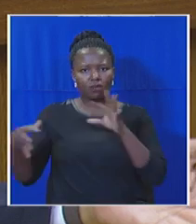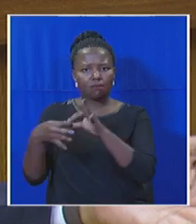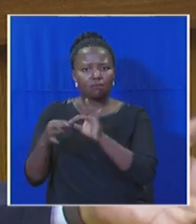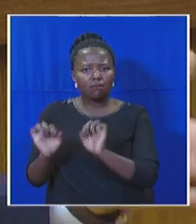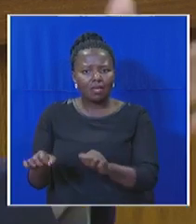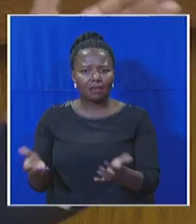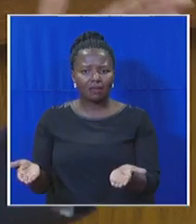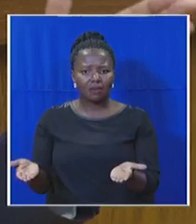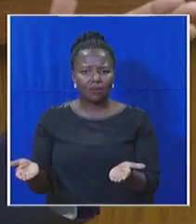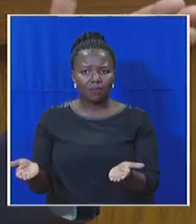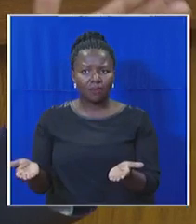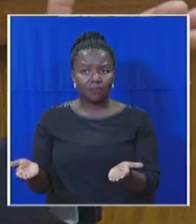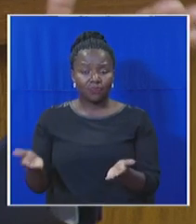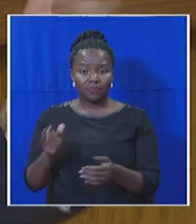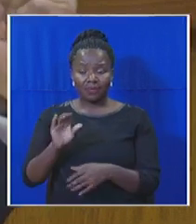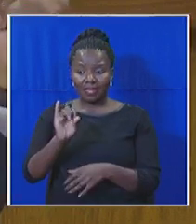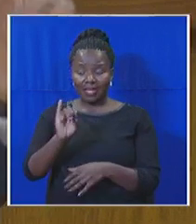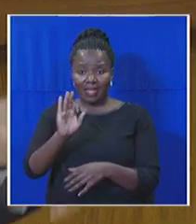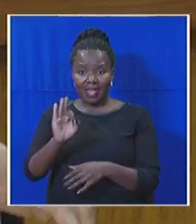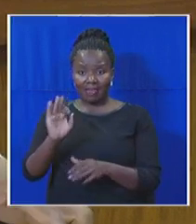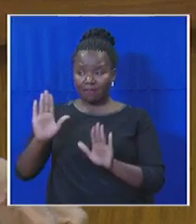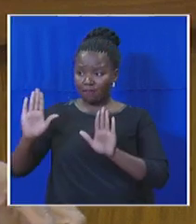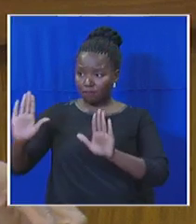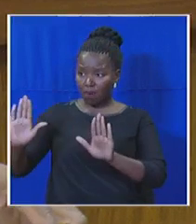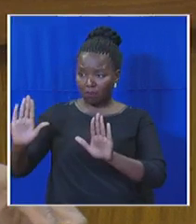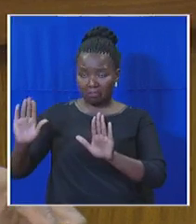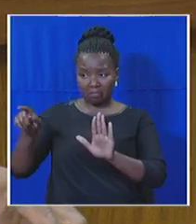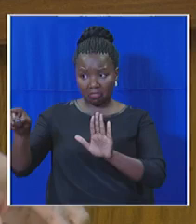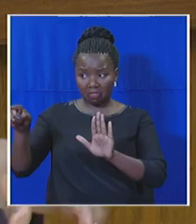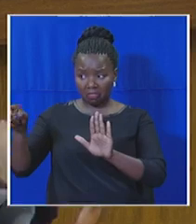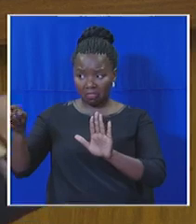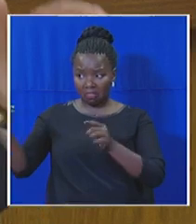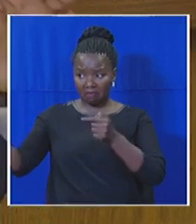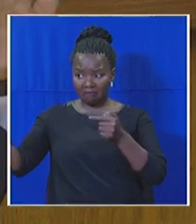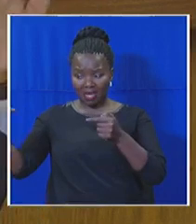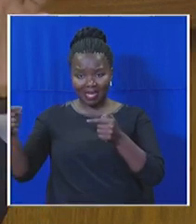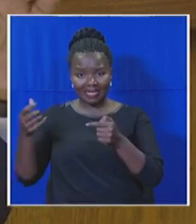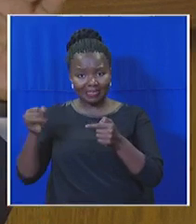side. If there are still those who hold that view,